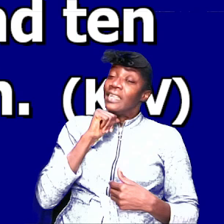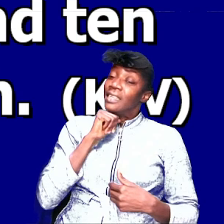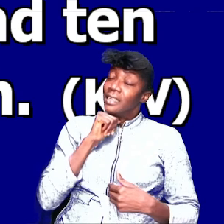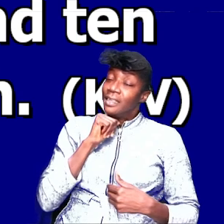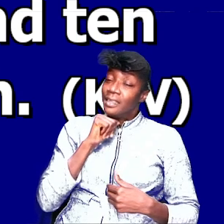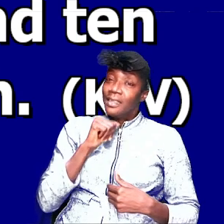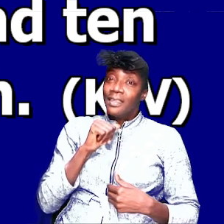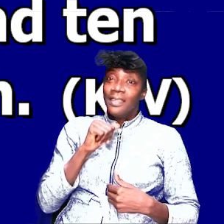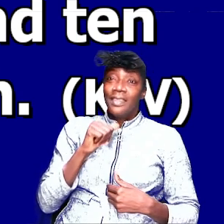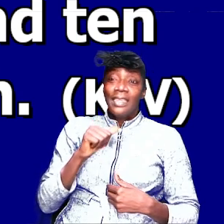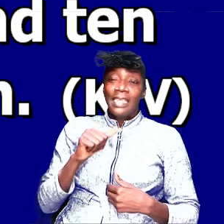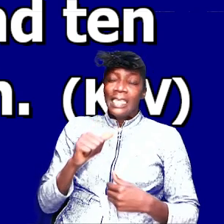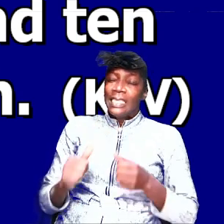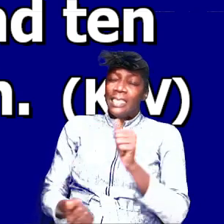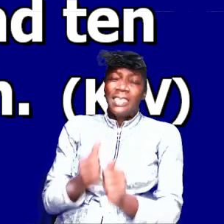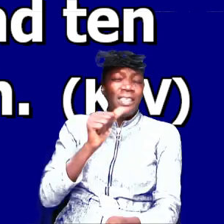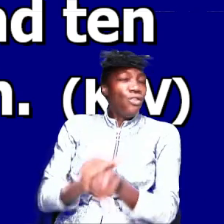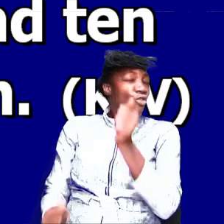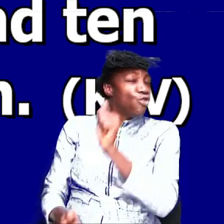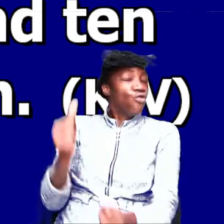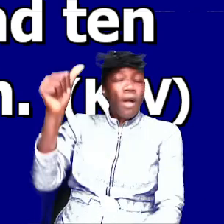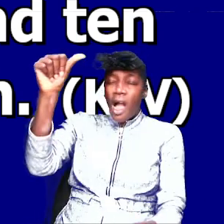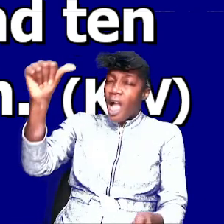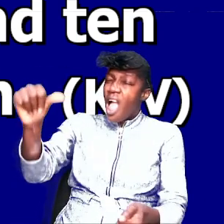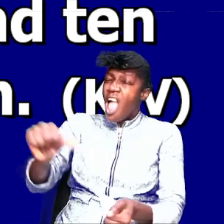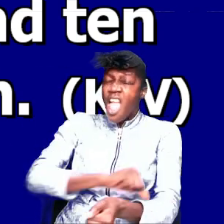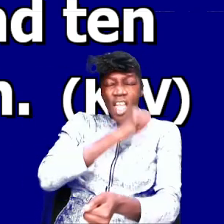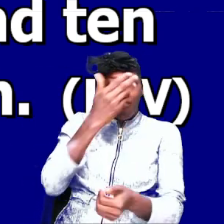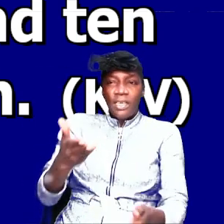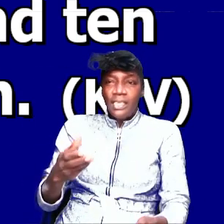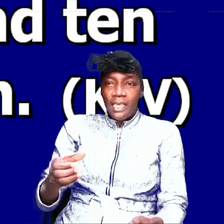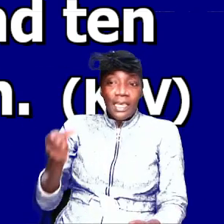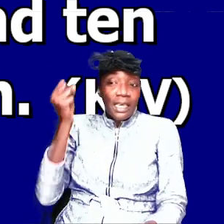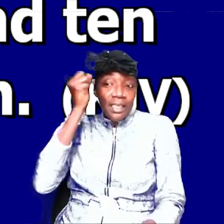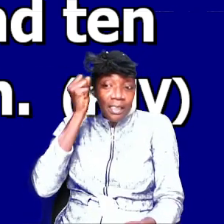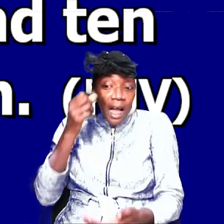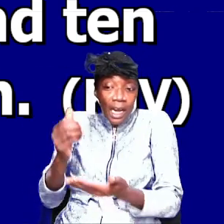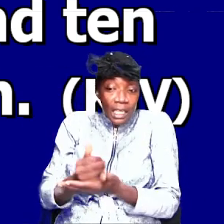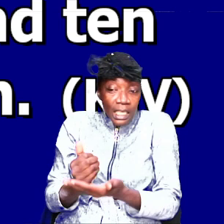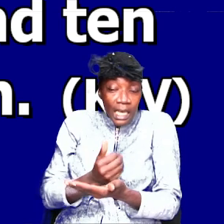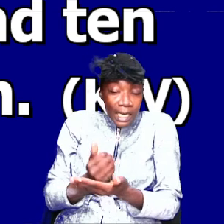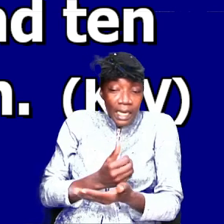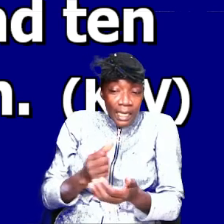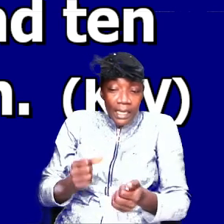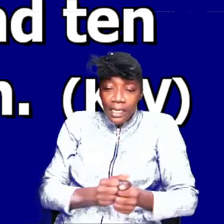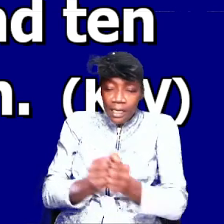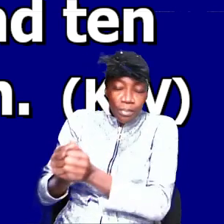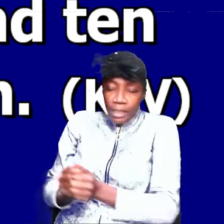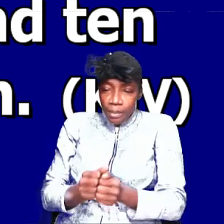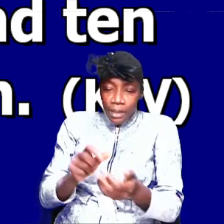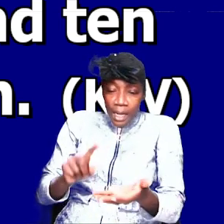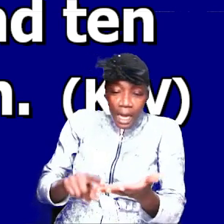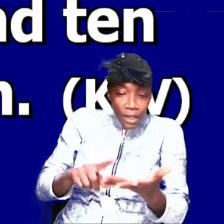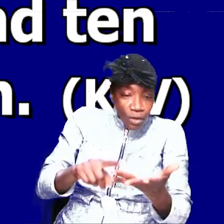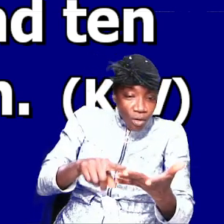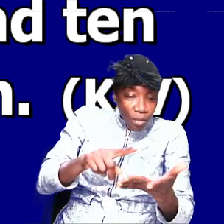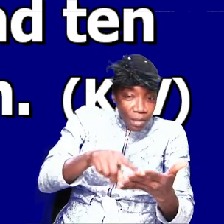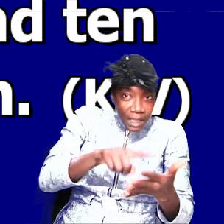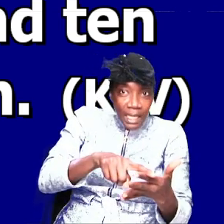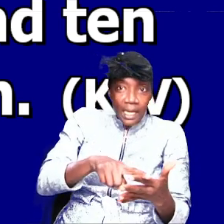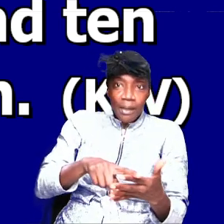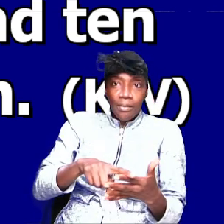He said, destroy everything. And Saul gathered the people together and numbered them